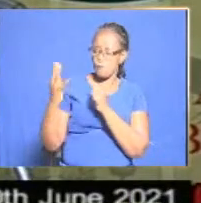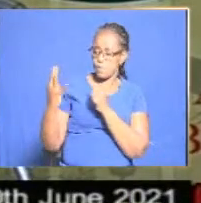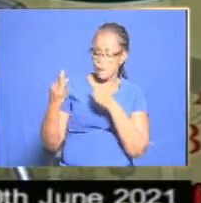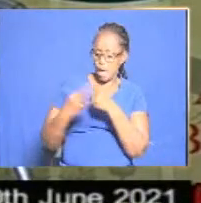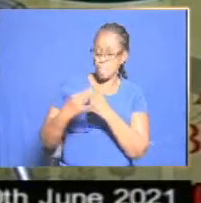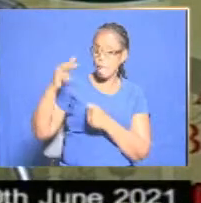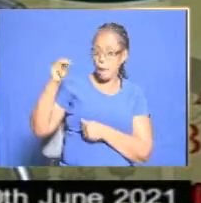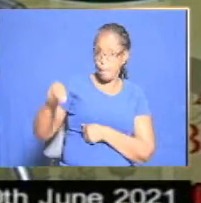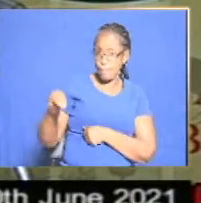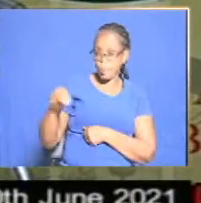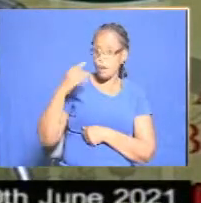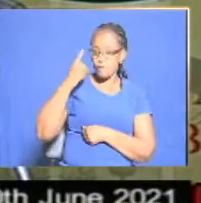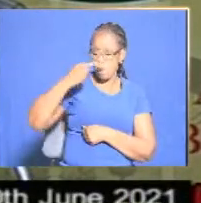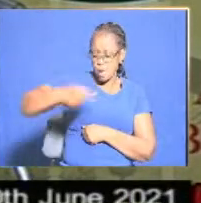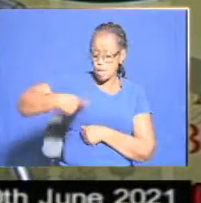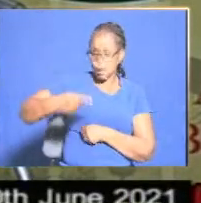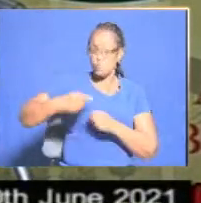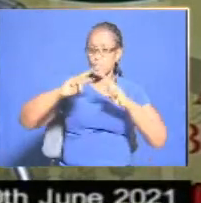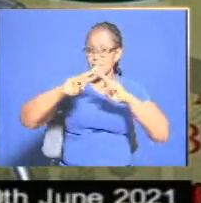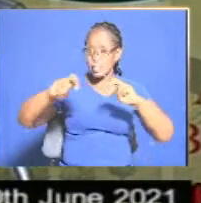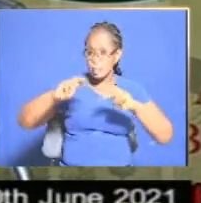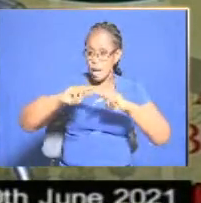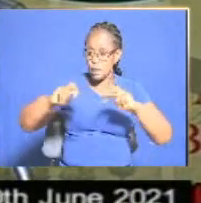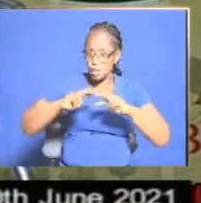₱448 million for industrial research laboratories,